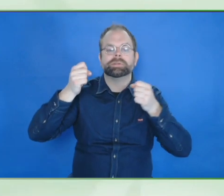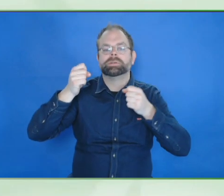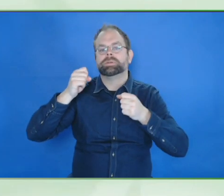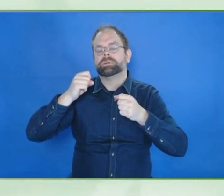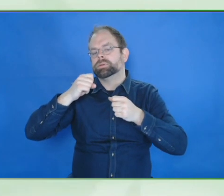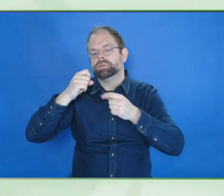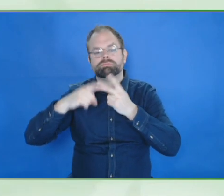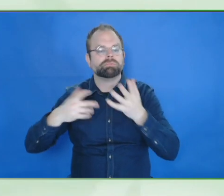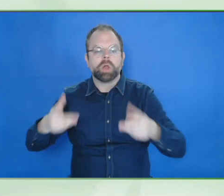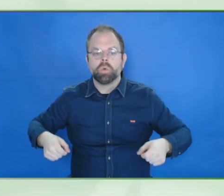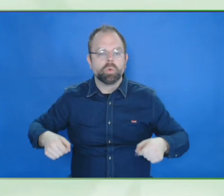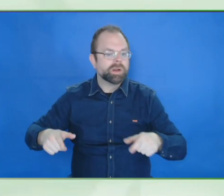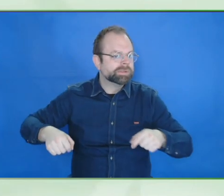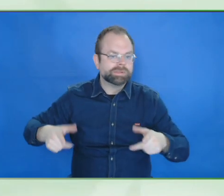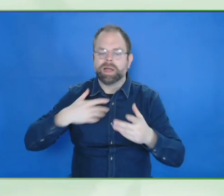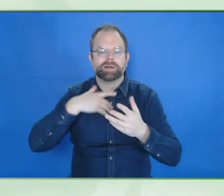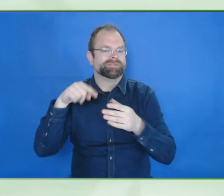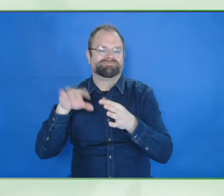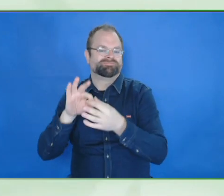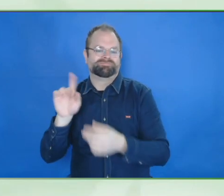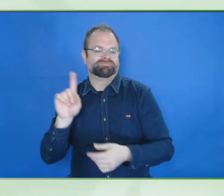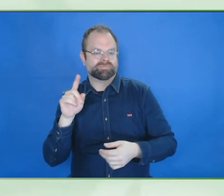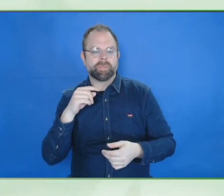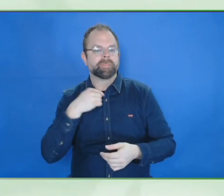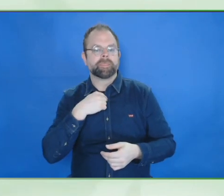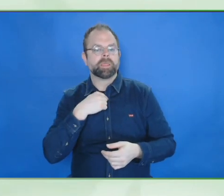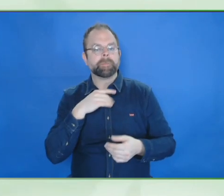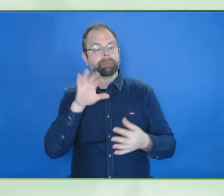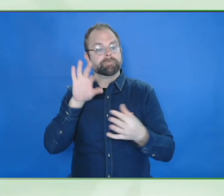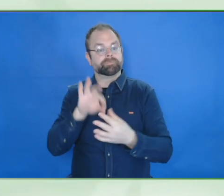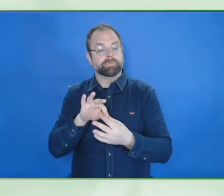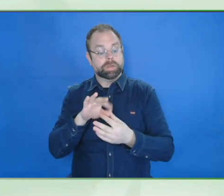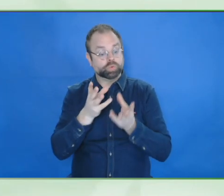ICT. That's the thing. That's my cup of tea where I'm working on.